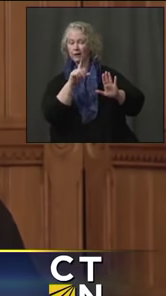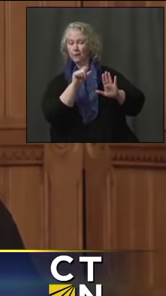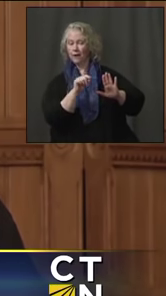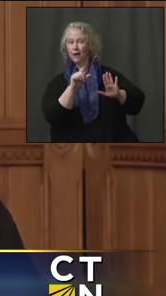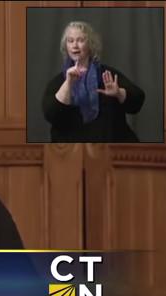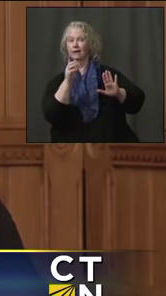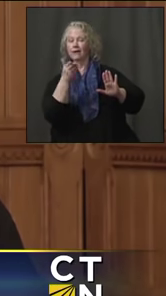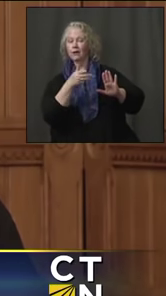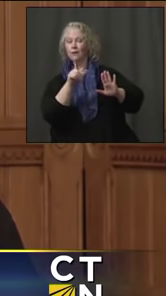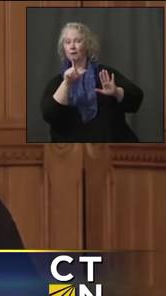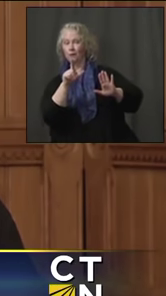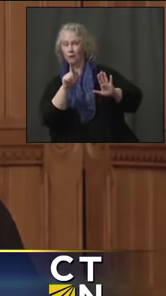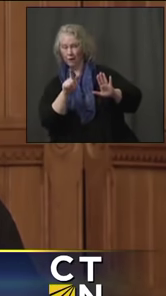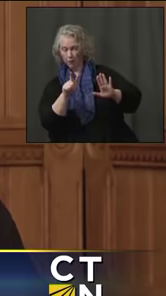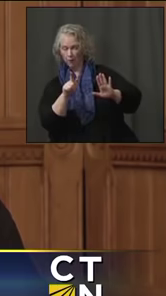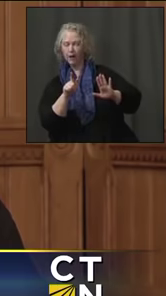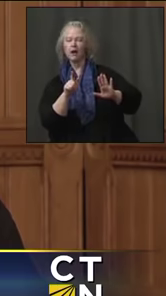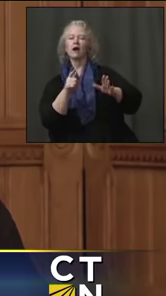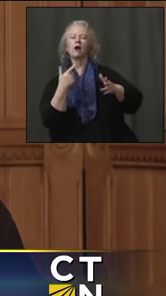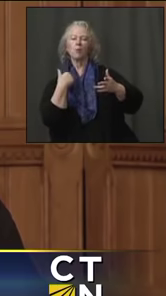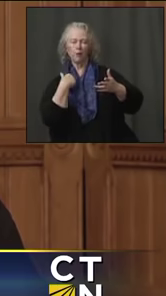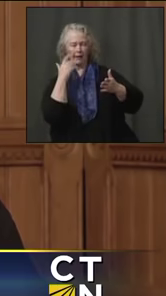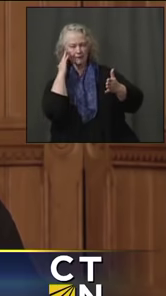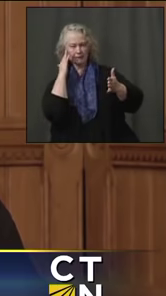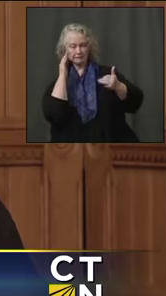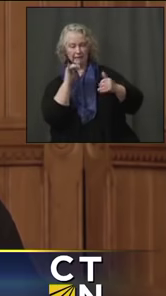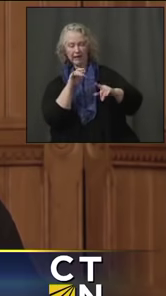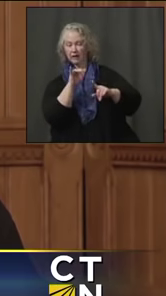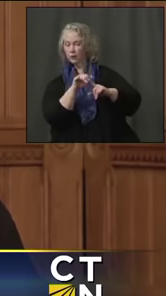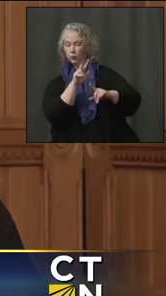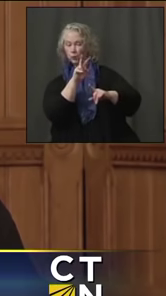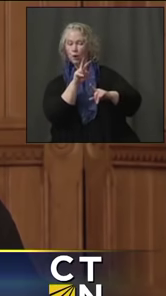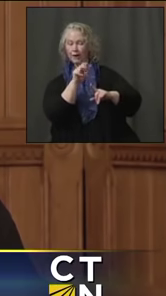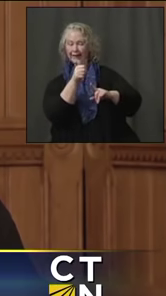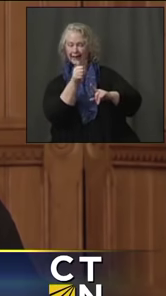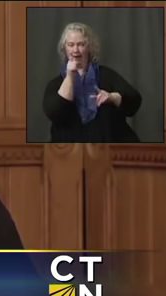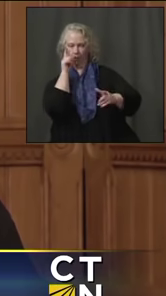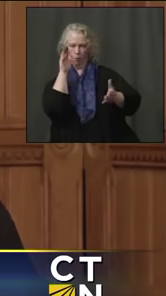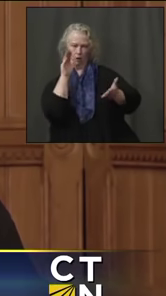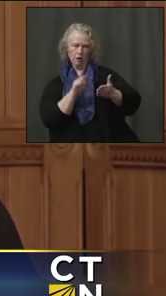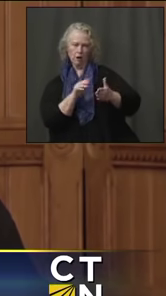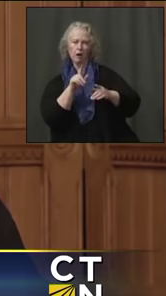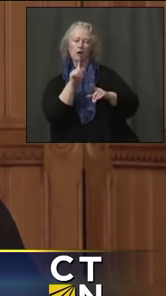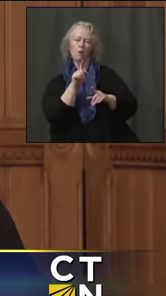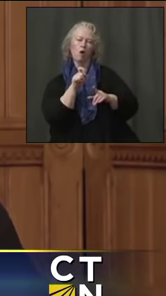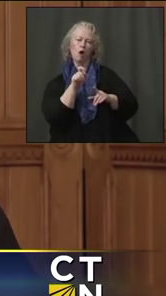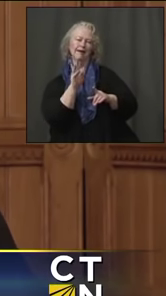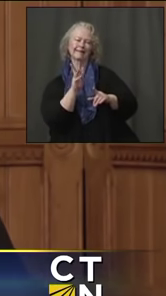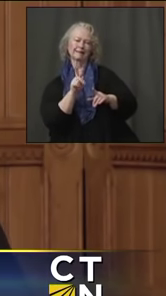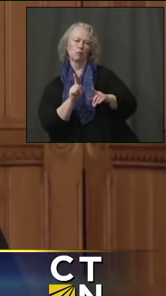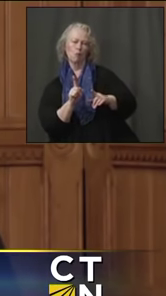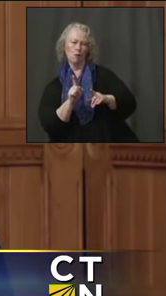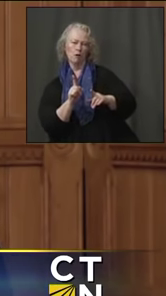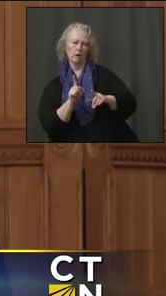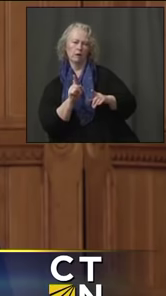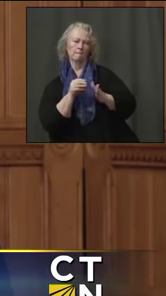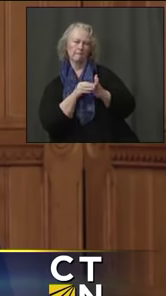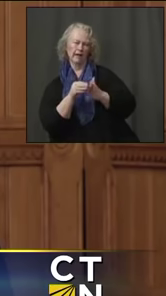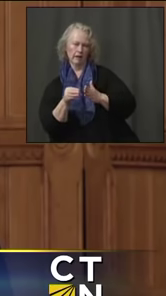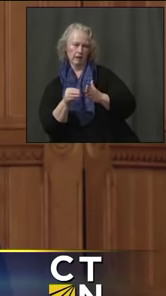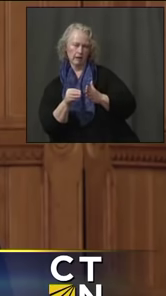2021 already reduced that assumption from 210 to $161 million. So we do believe